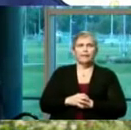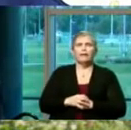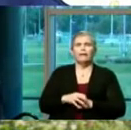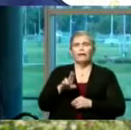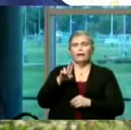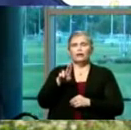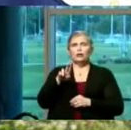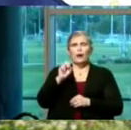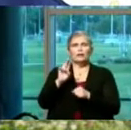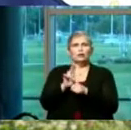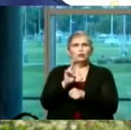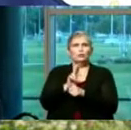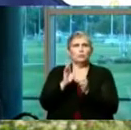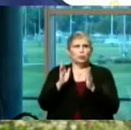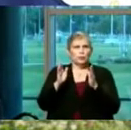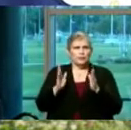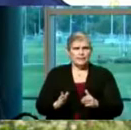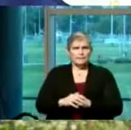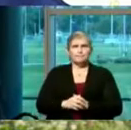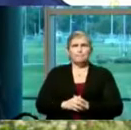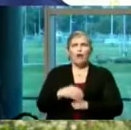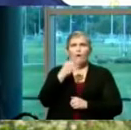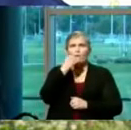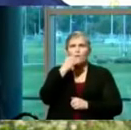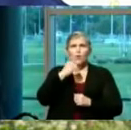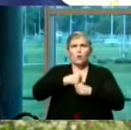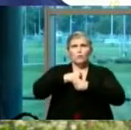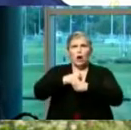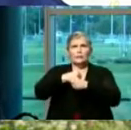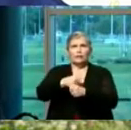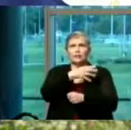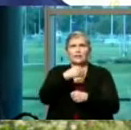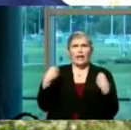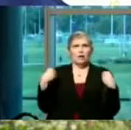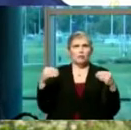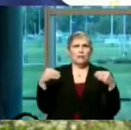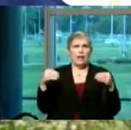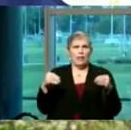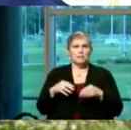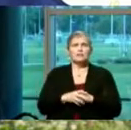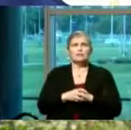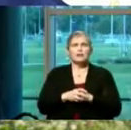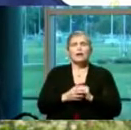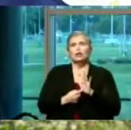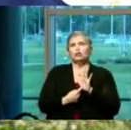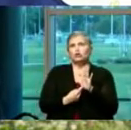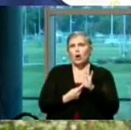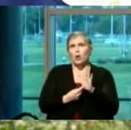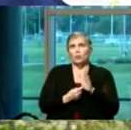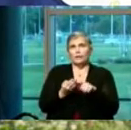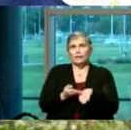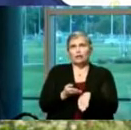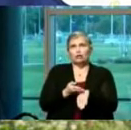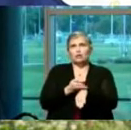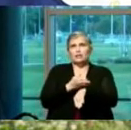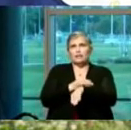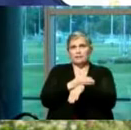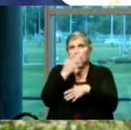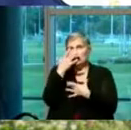U.S. consumers, food processors, and retailers are demonstrating an increasing interest